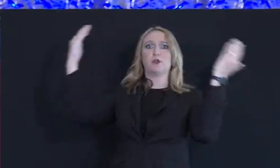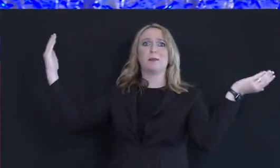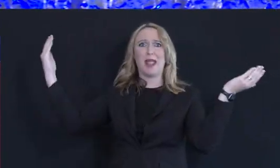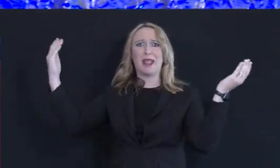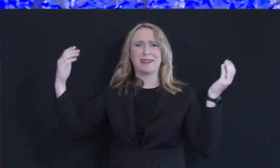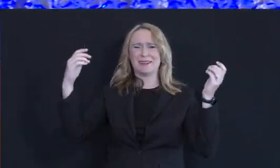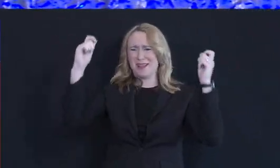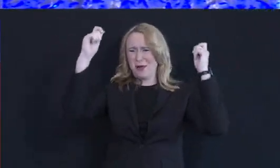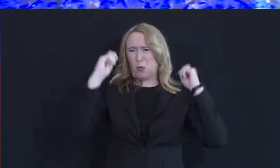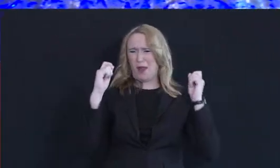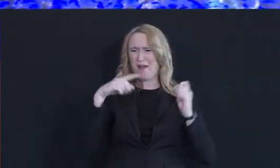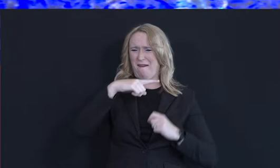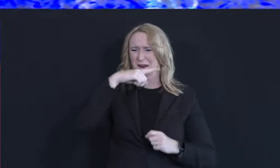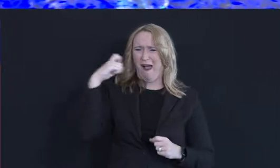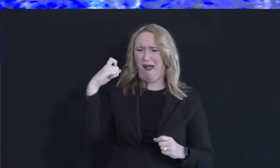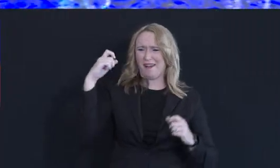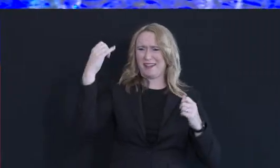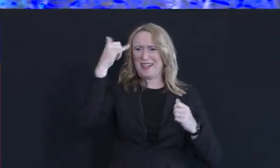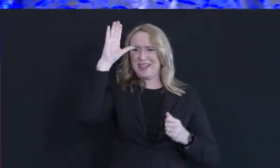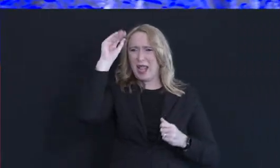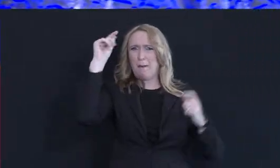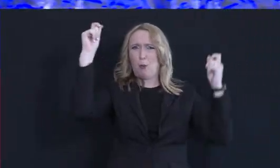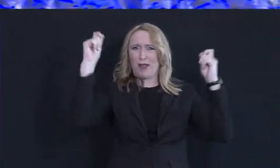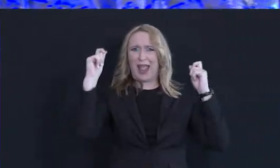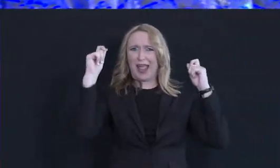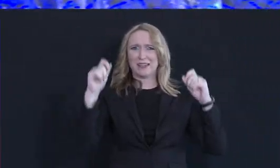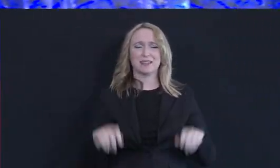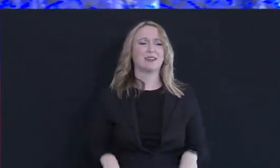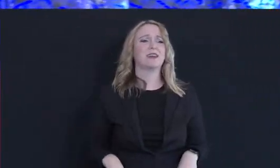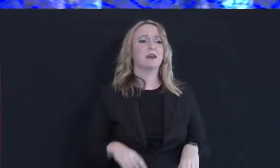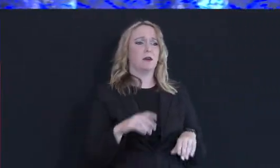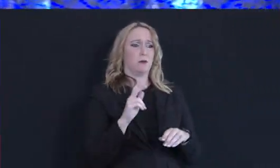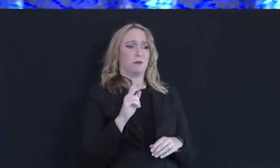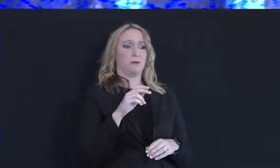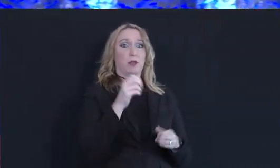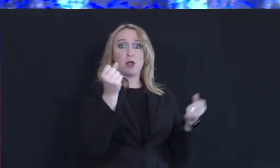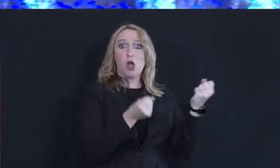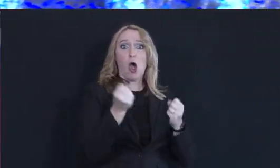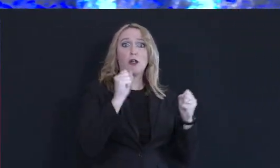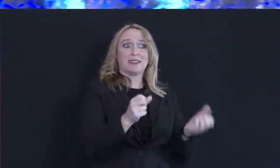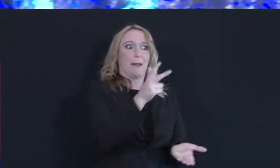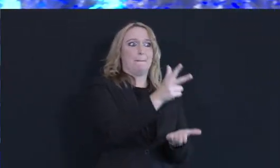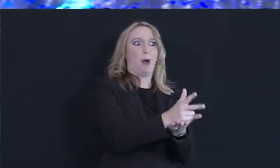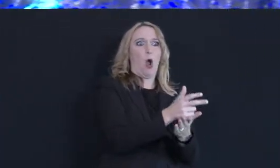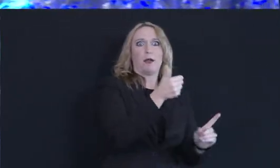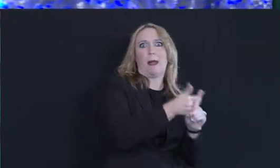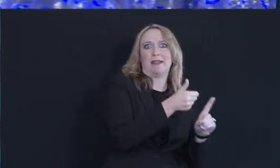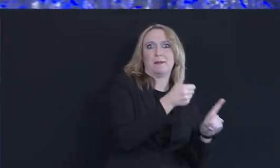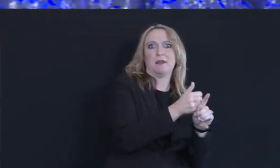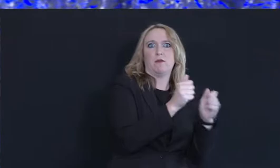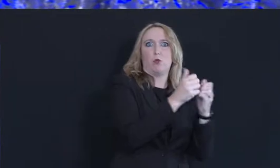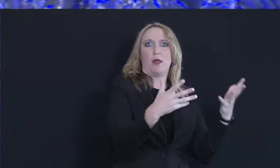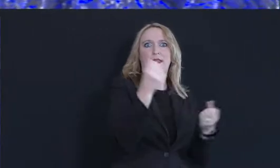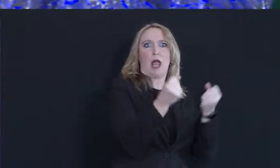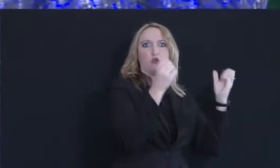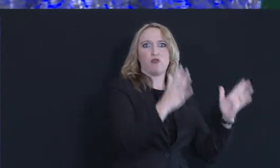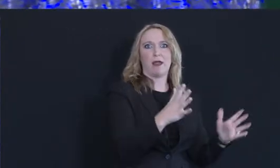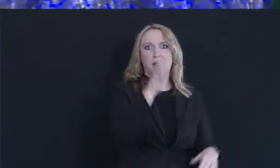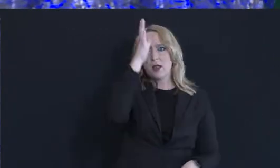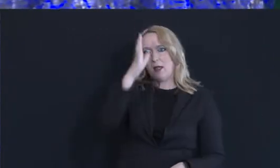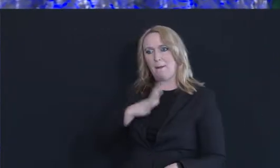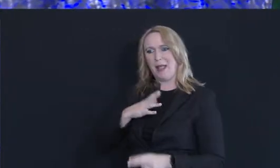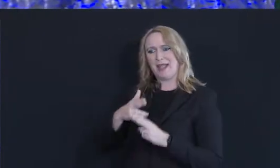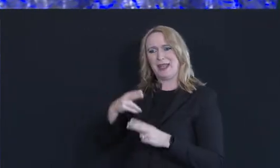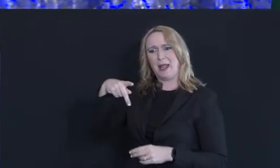Stockyards cars can self-park and a guy like Pete Davidson can land Kim Kardashian I think we can figure this